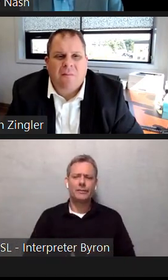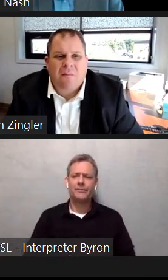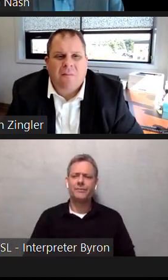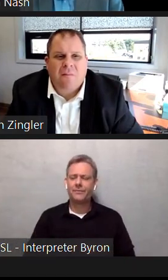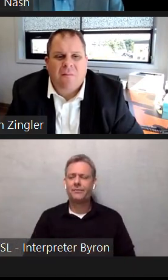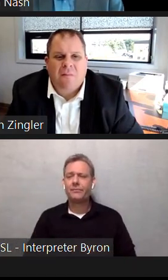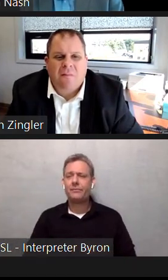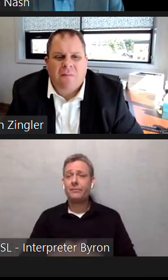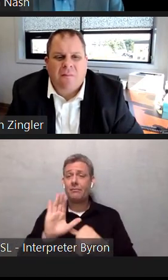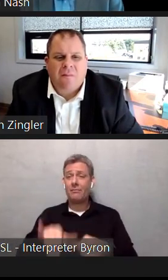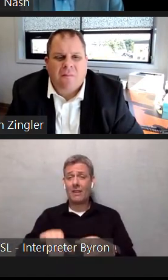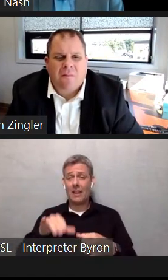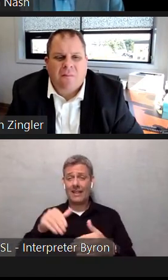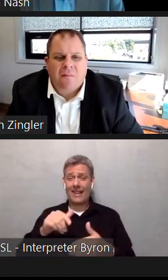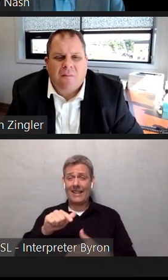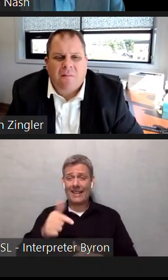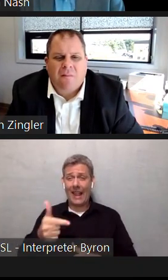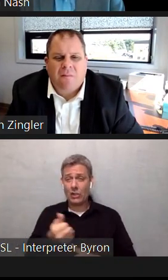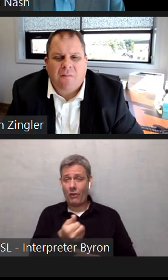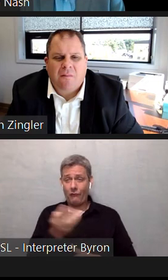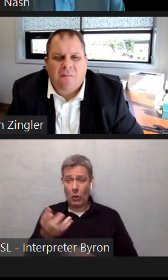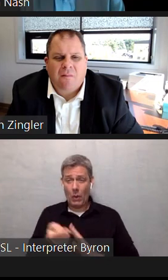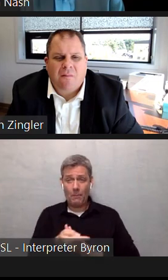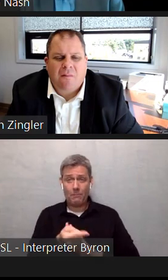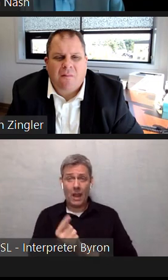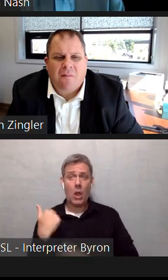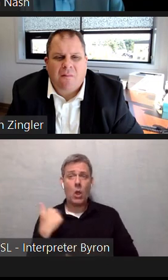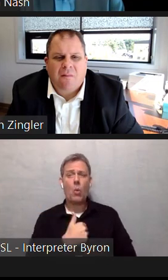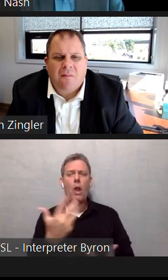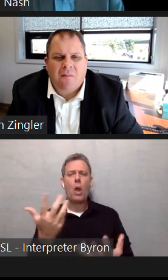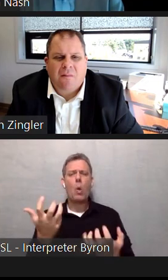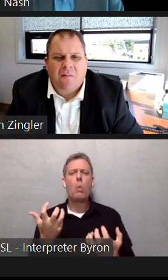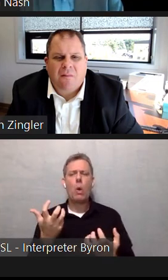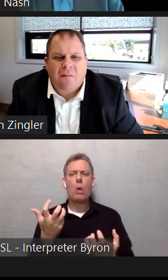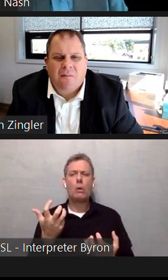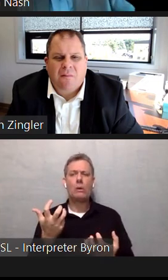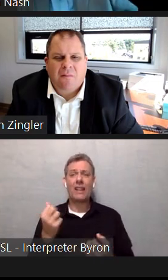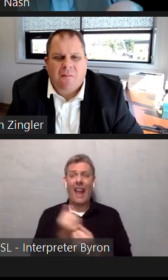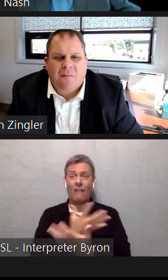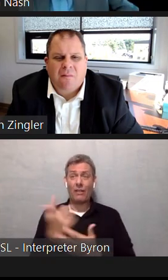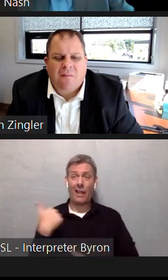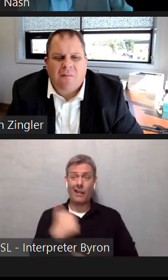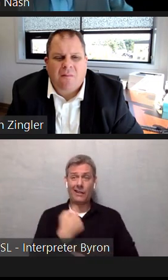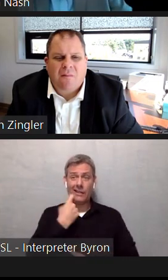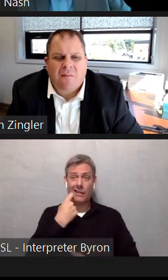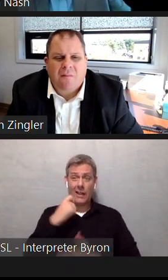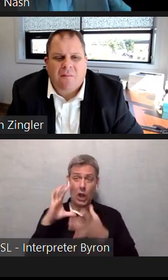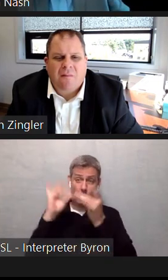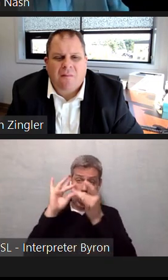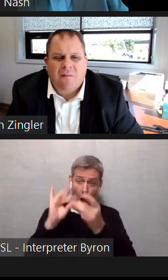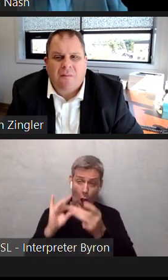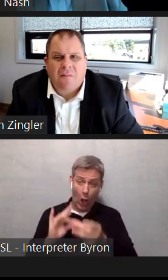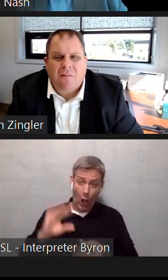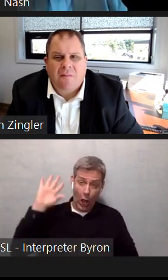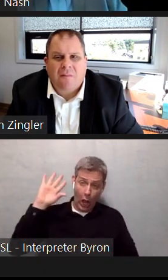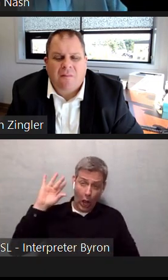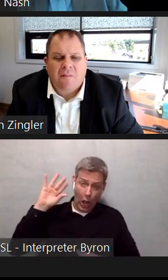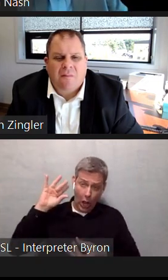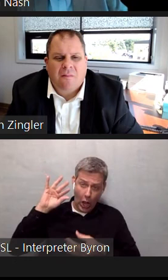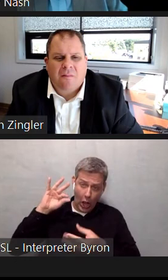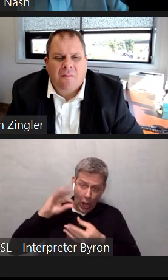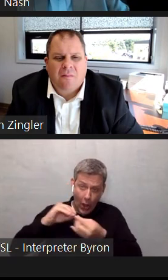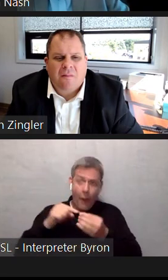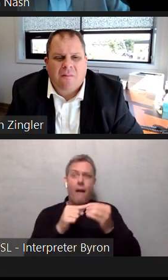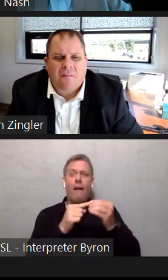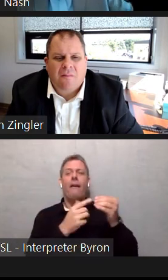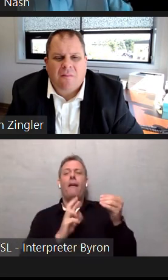last few minutes, we also want to try to pull everything together from what we talked about today. So I think everyone on this